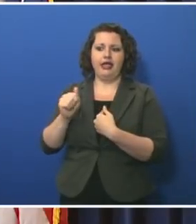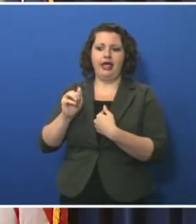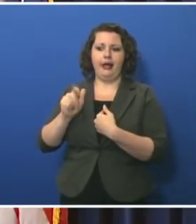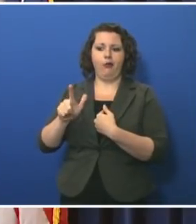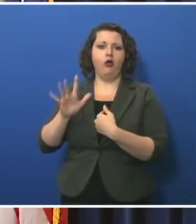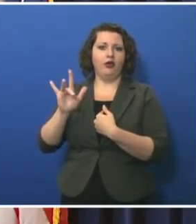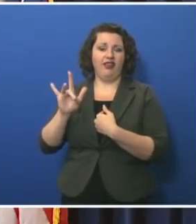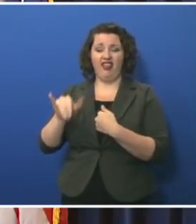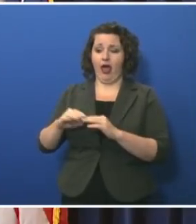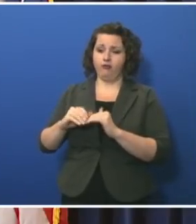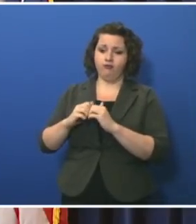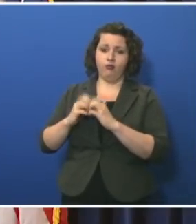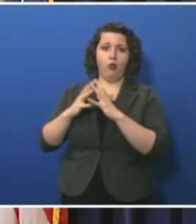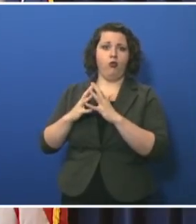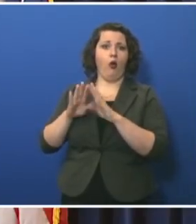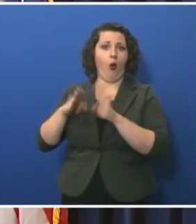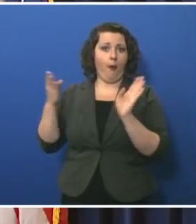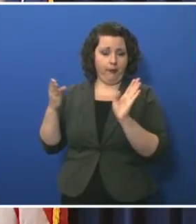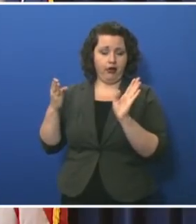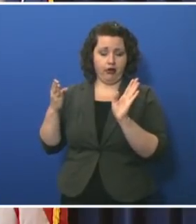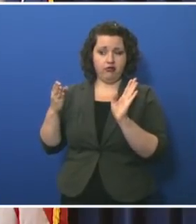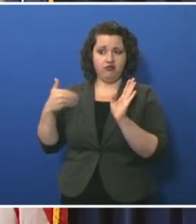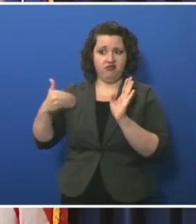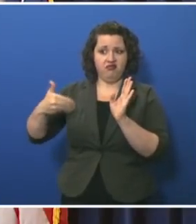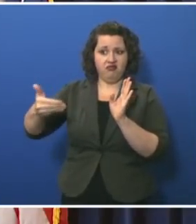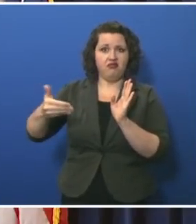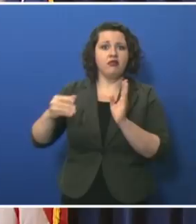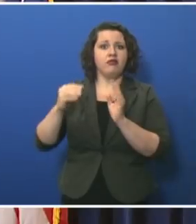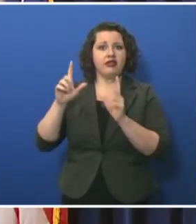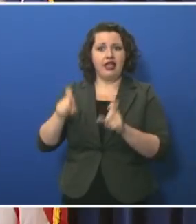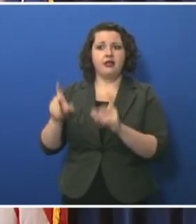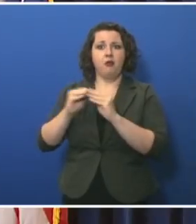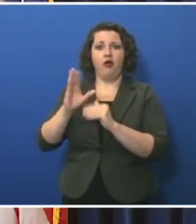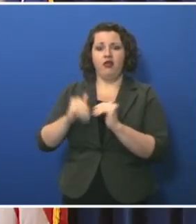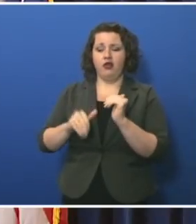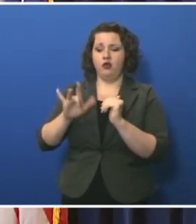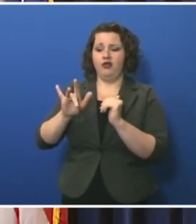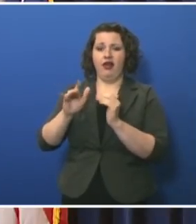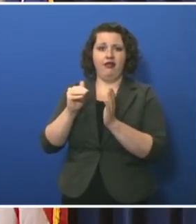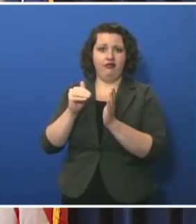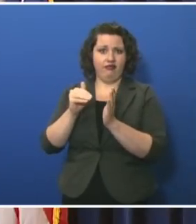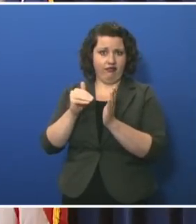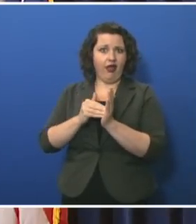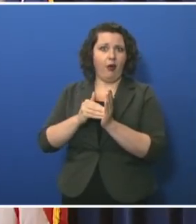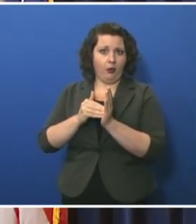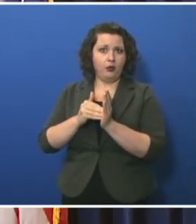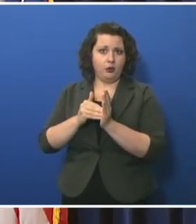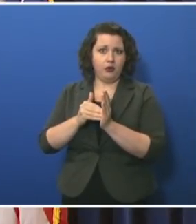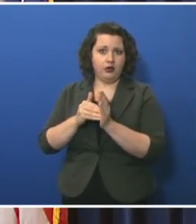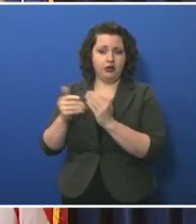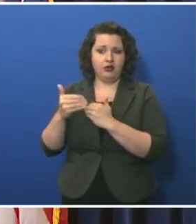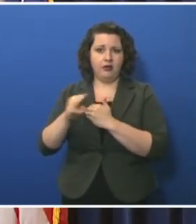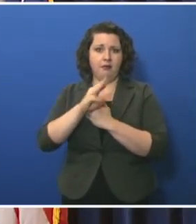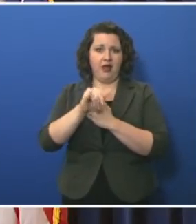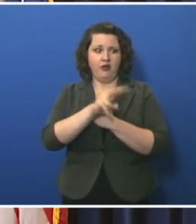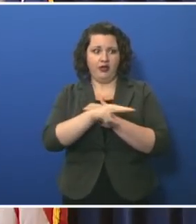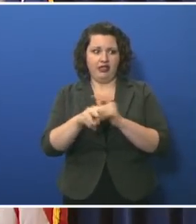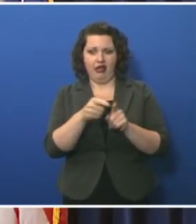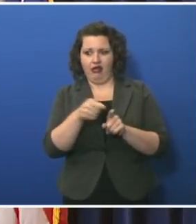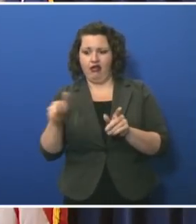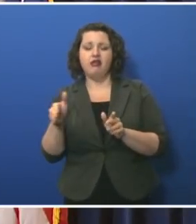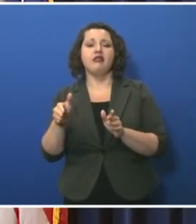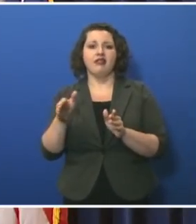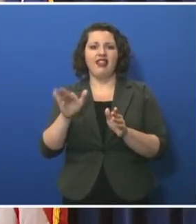day that the first site opened, and they've tested more than 25,000 were tested since May 22nd, when